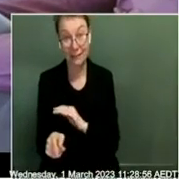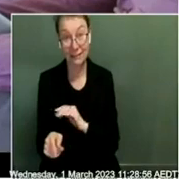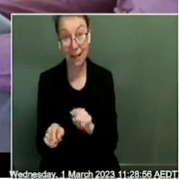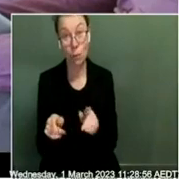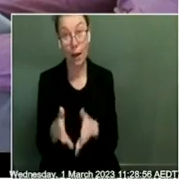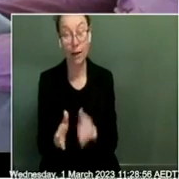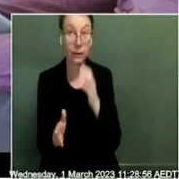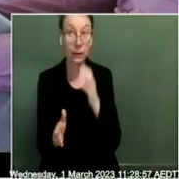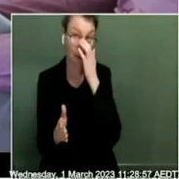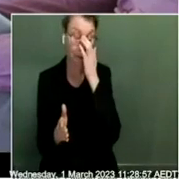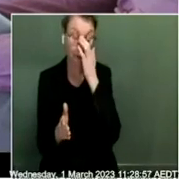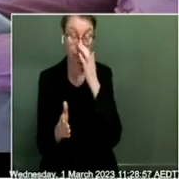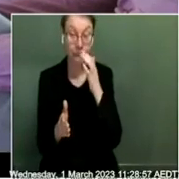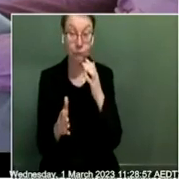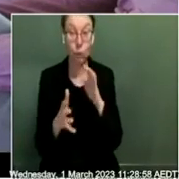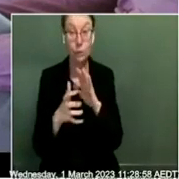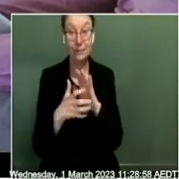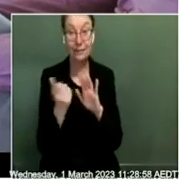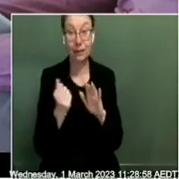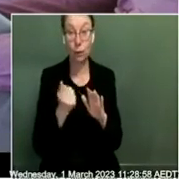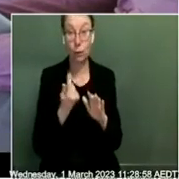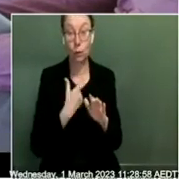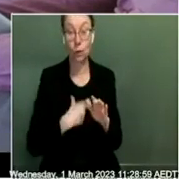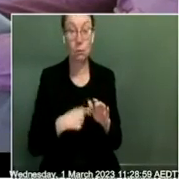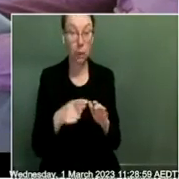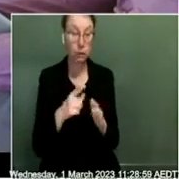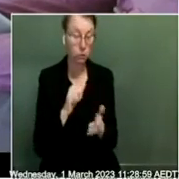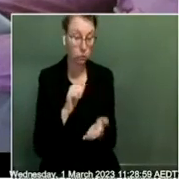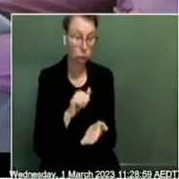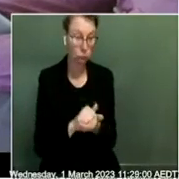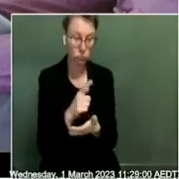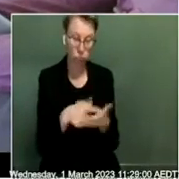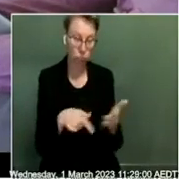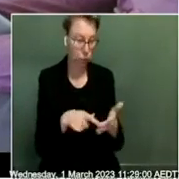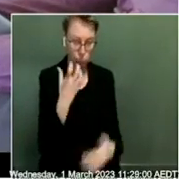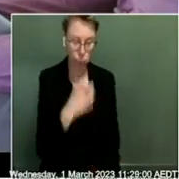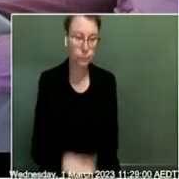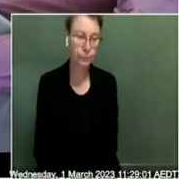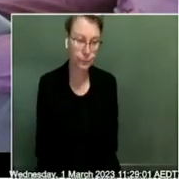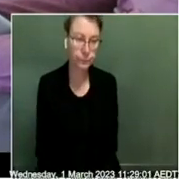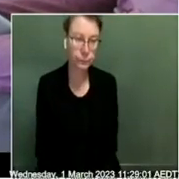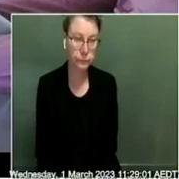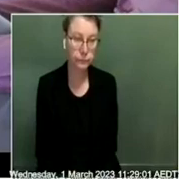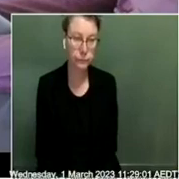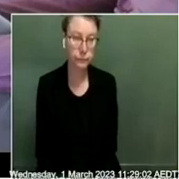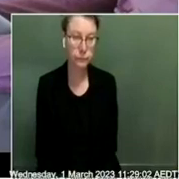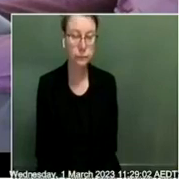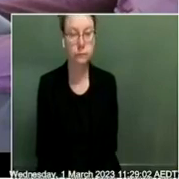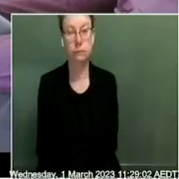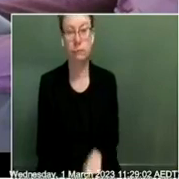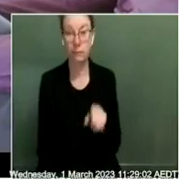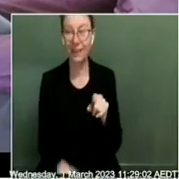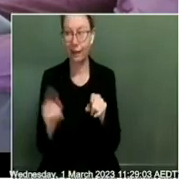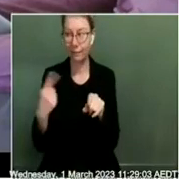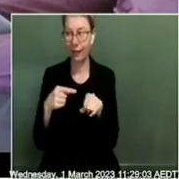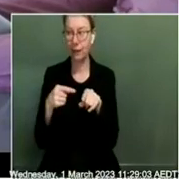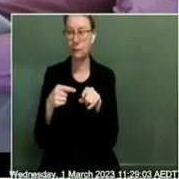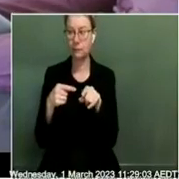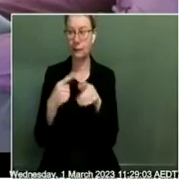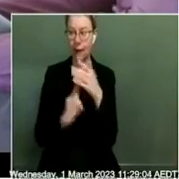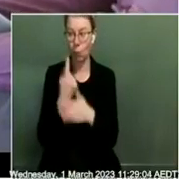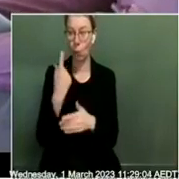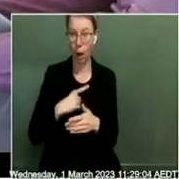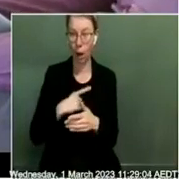that fundamental. Well, it was done based on race. I mean, there's no question about exactly. it. All of the legislation's